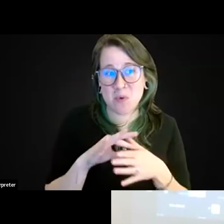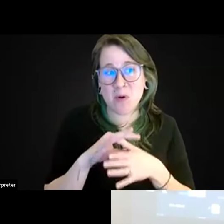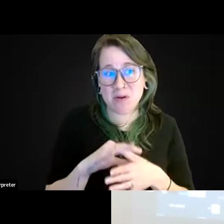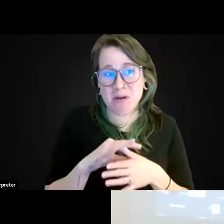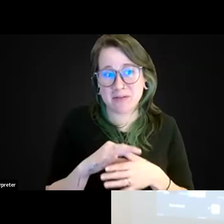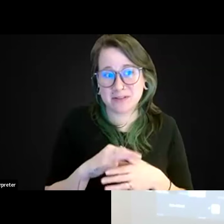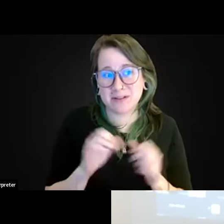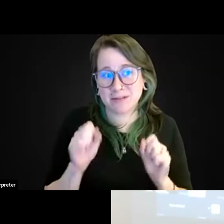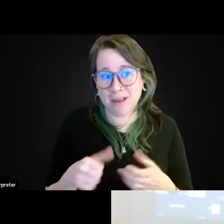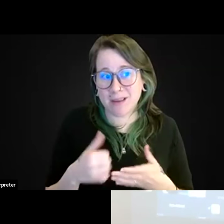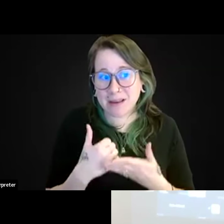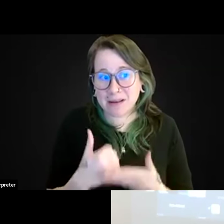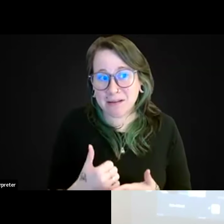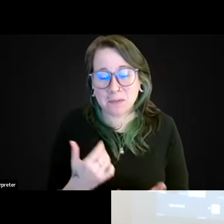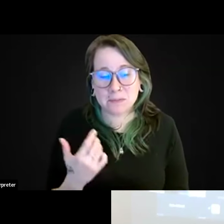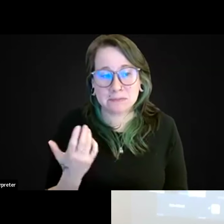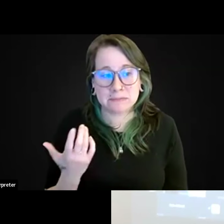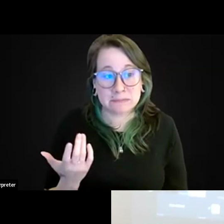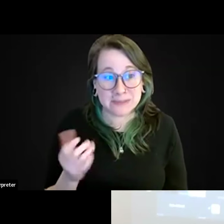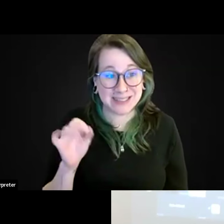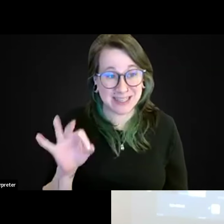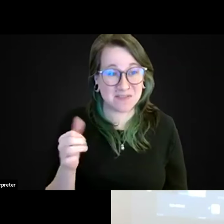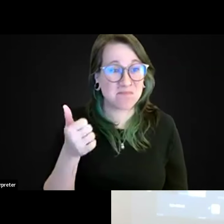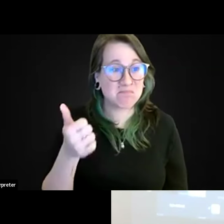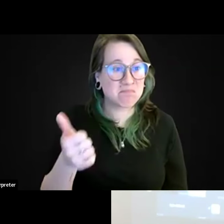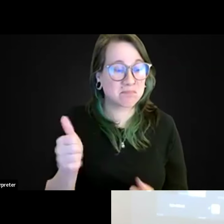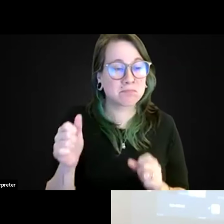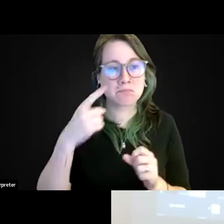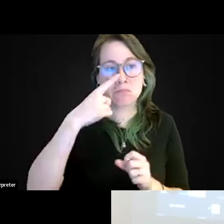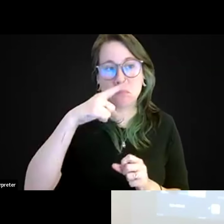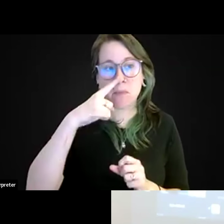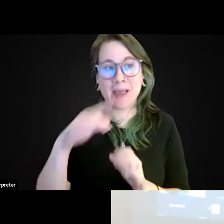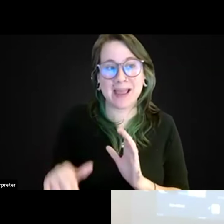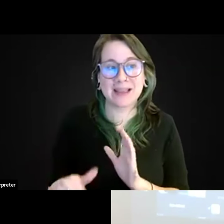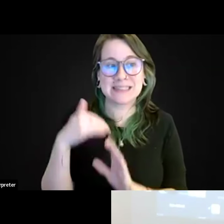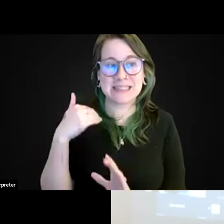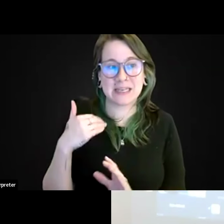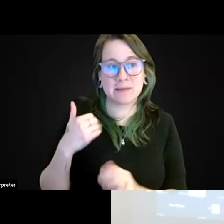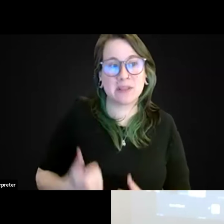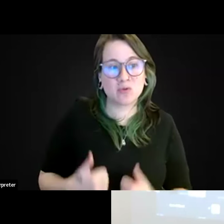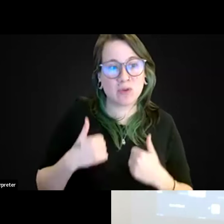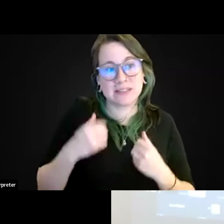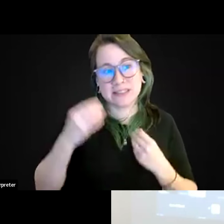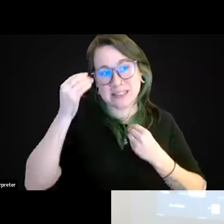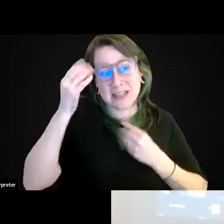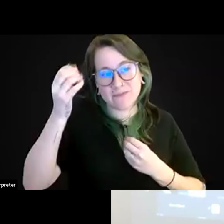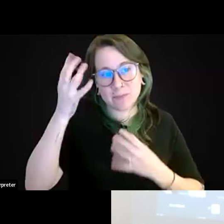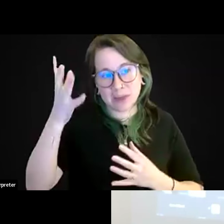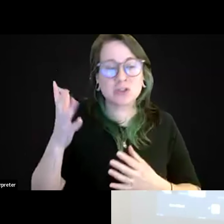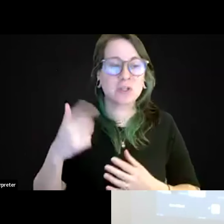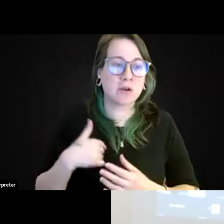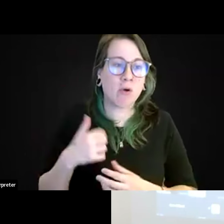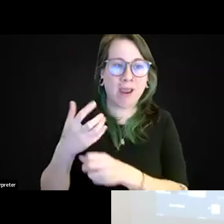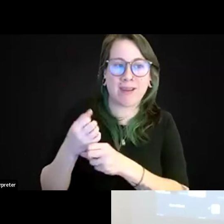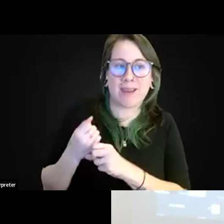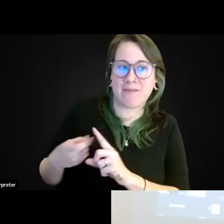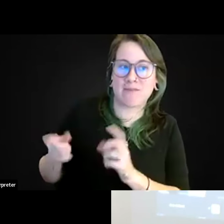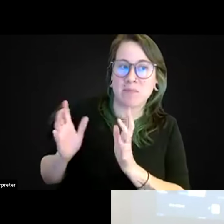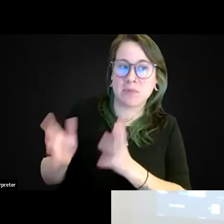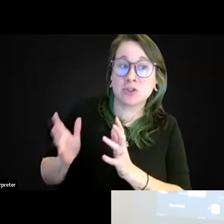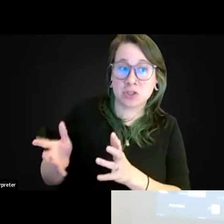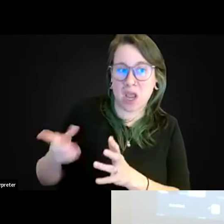context, maybe, but if you're able to forward me the residents' information, or like you said, I'll get it from the chat if